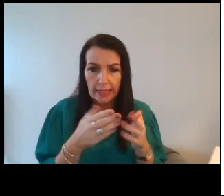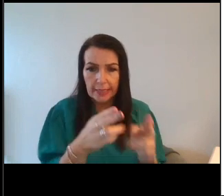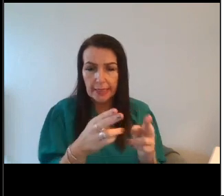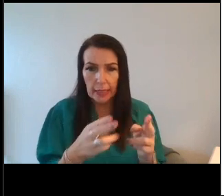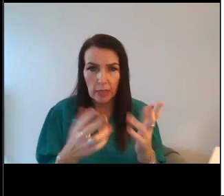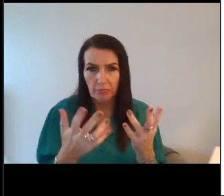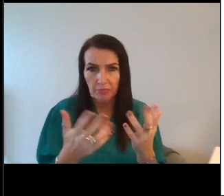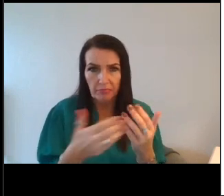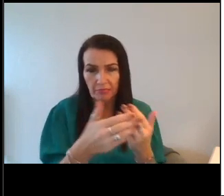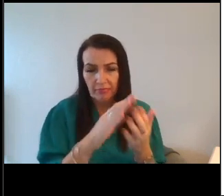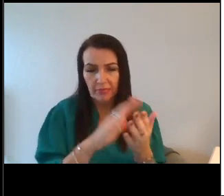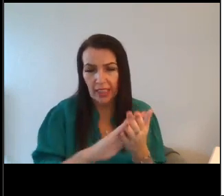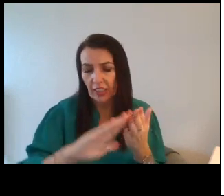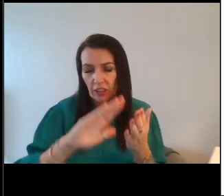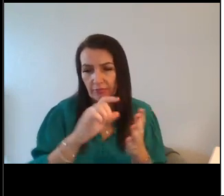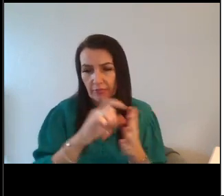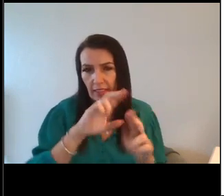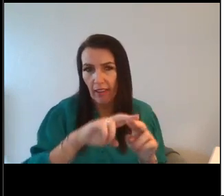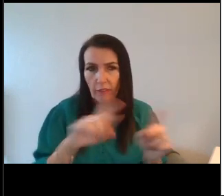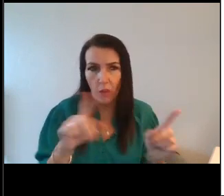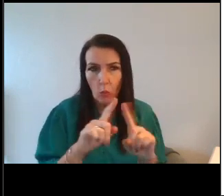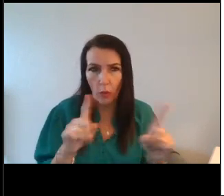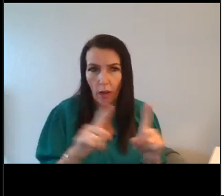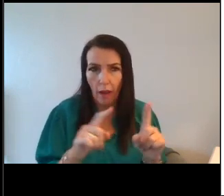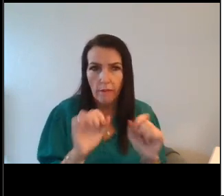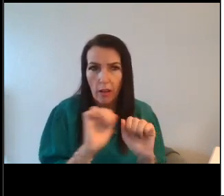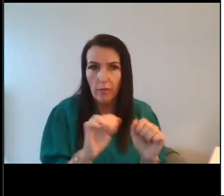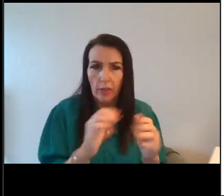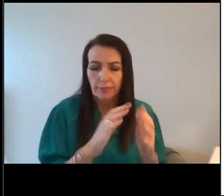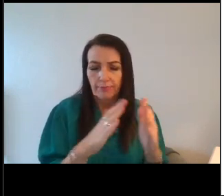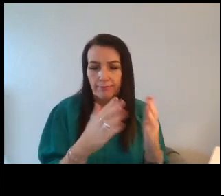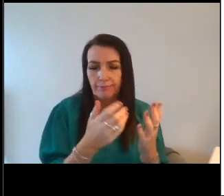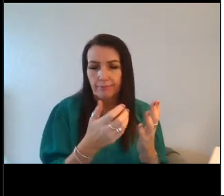or SHDF or whatever it happens to be.